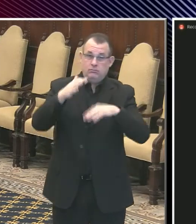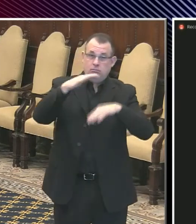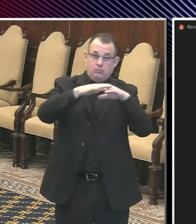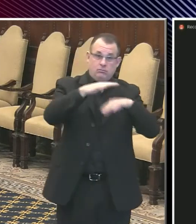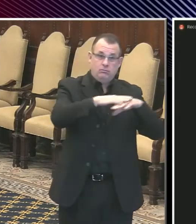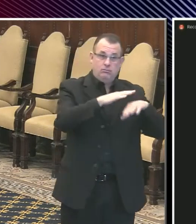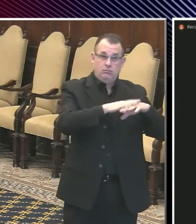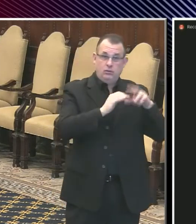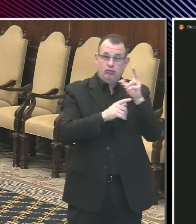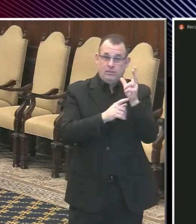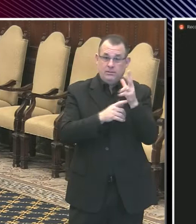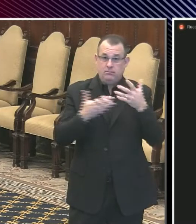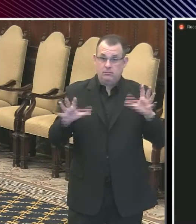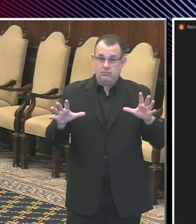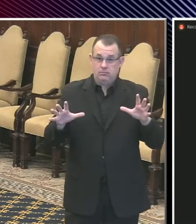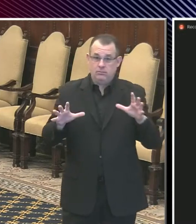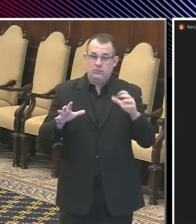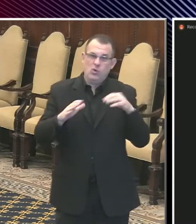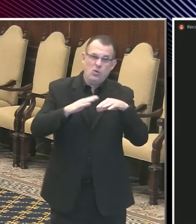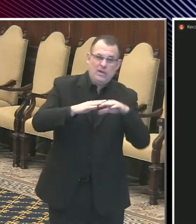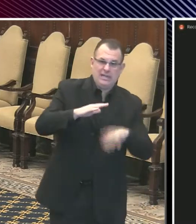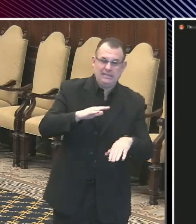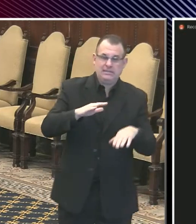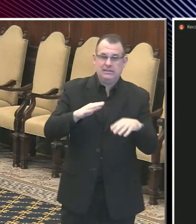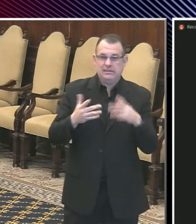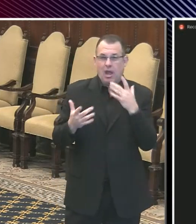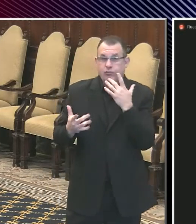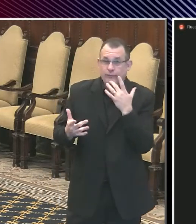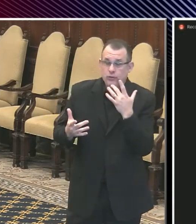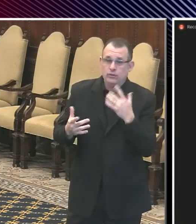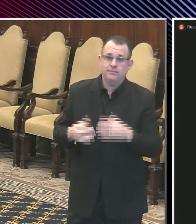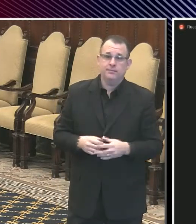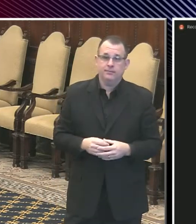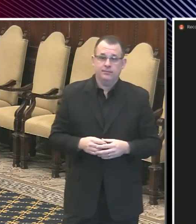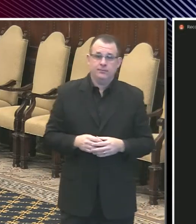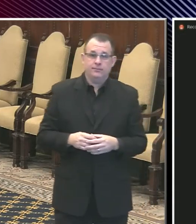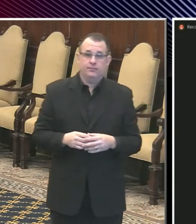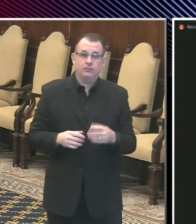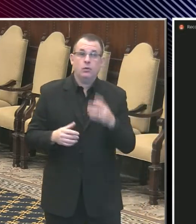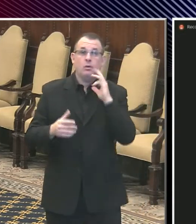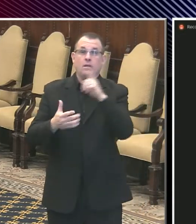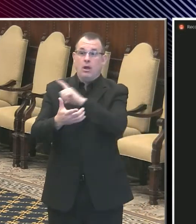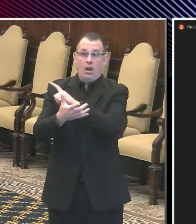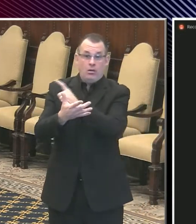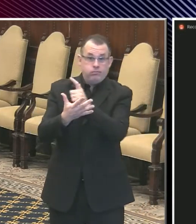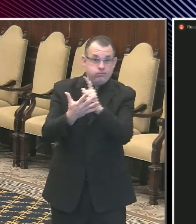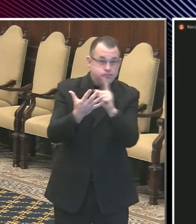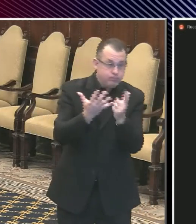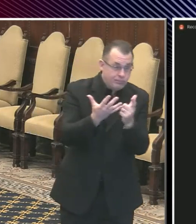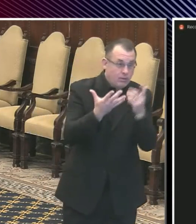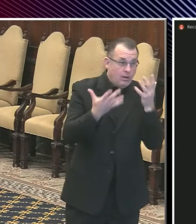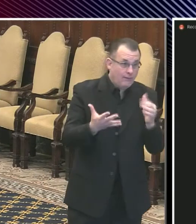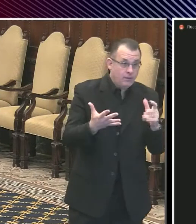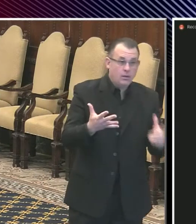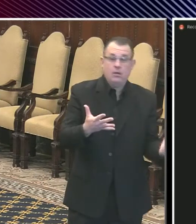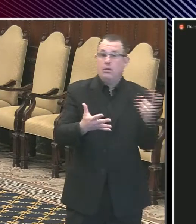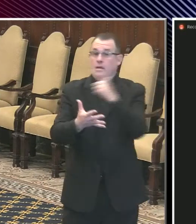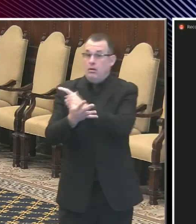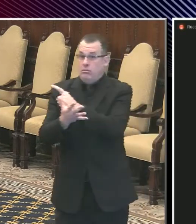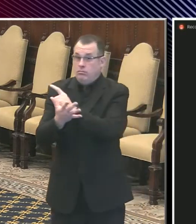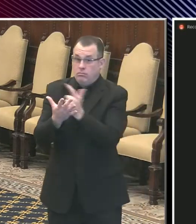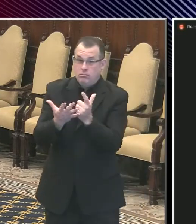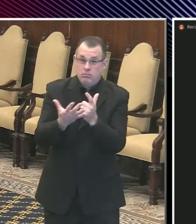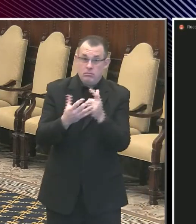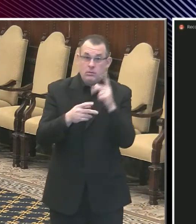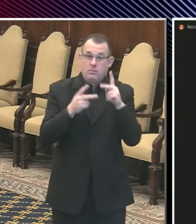3 or fewer. We will do a second round of questions if time permits. So for those logged in today, please use the